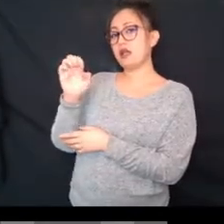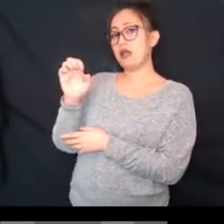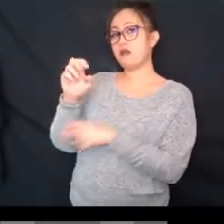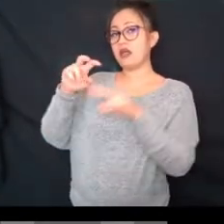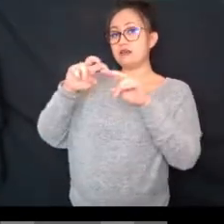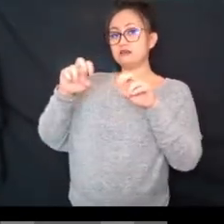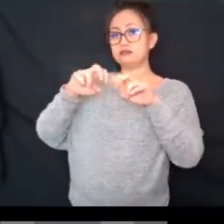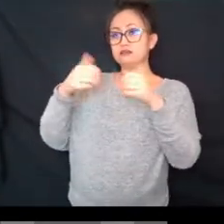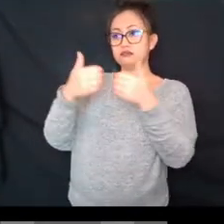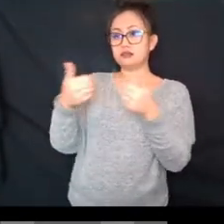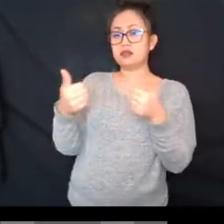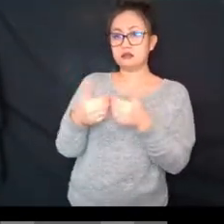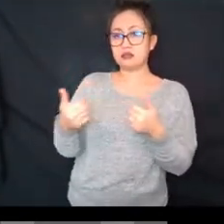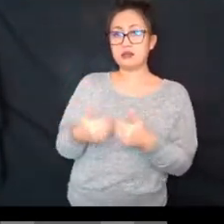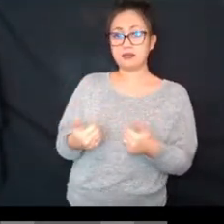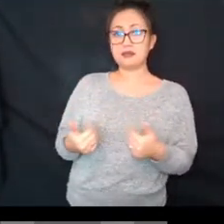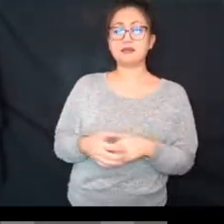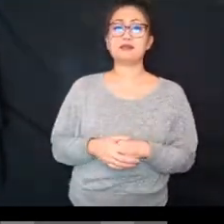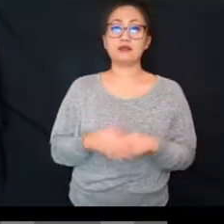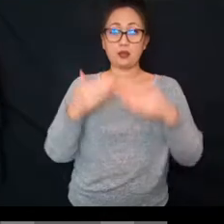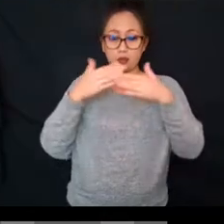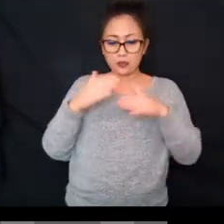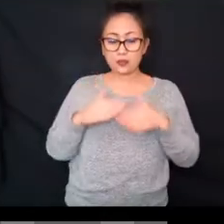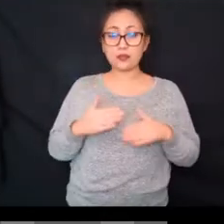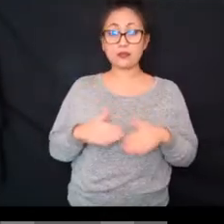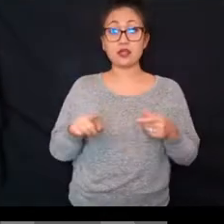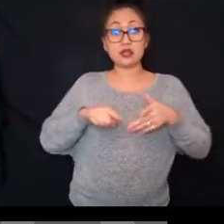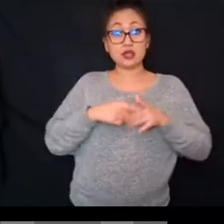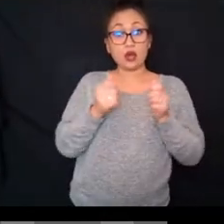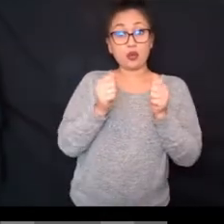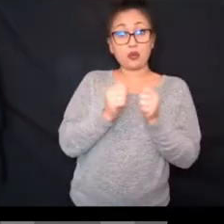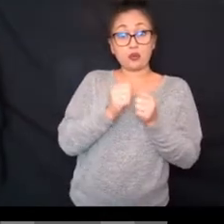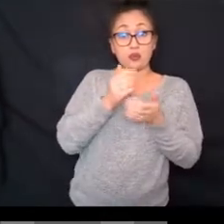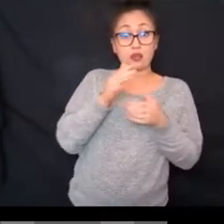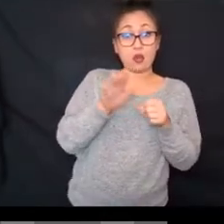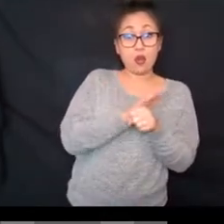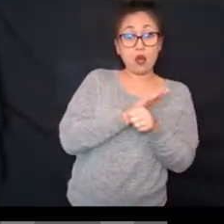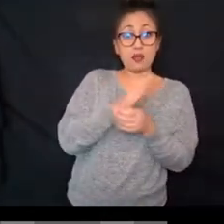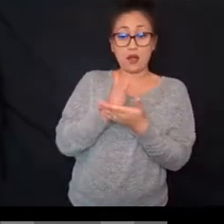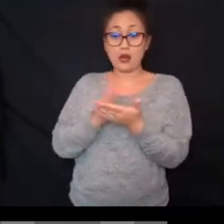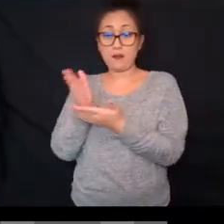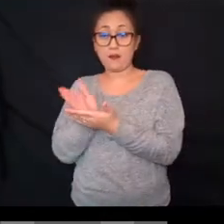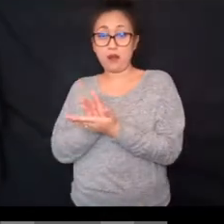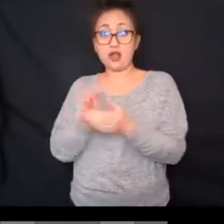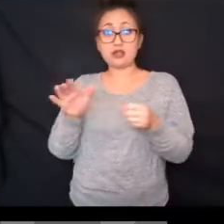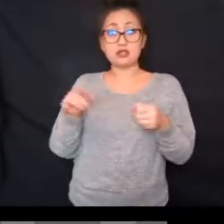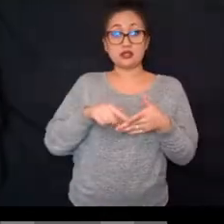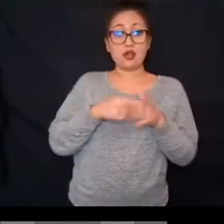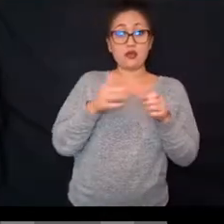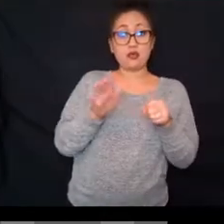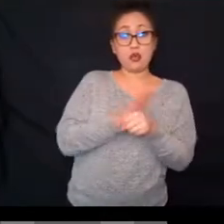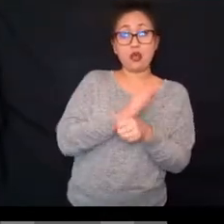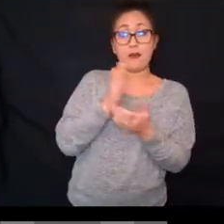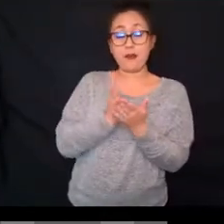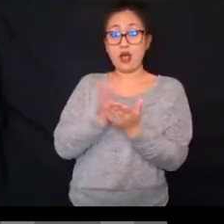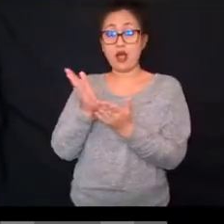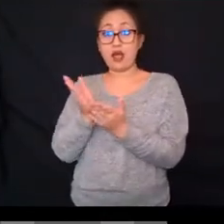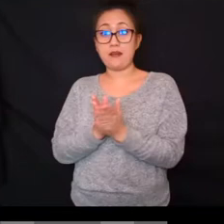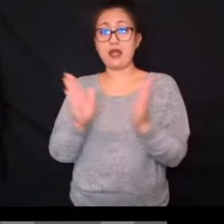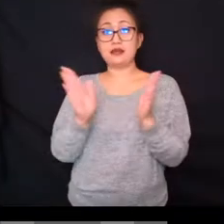decompose, break it on down, Start with the whole part, start with the whole part.